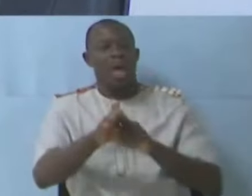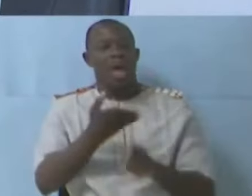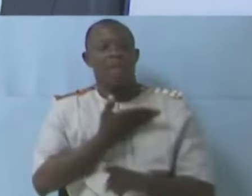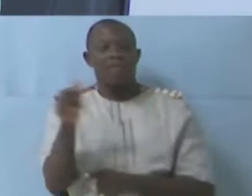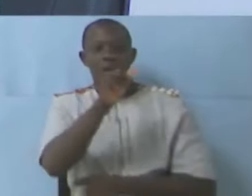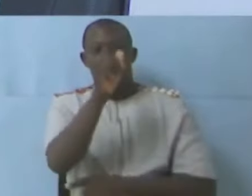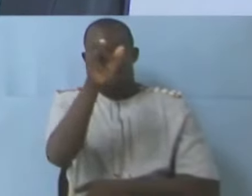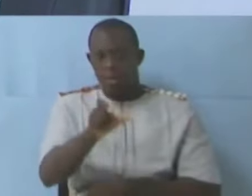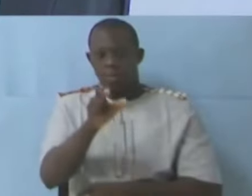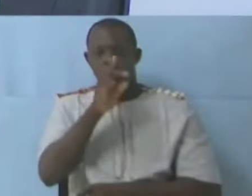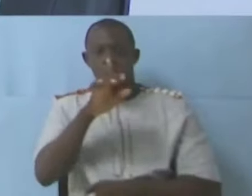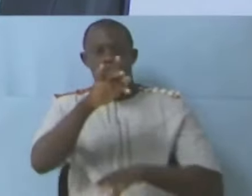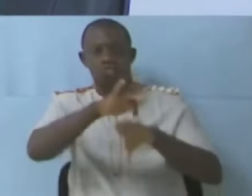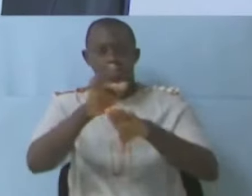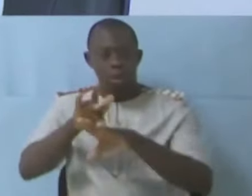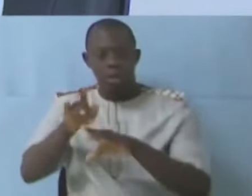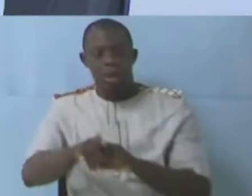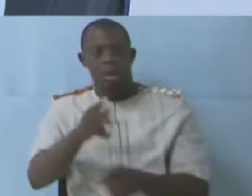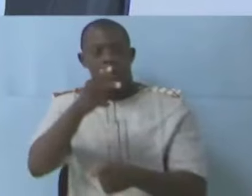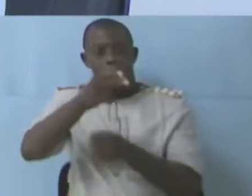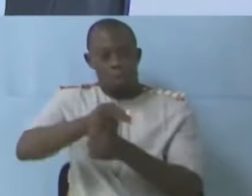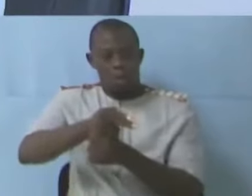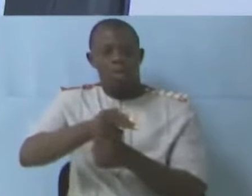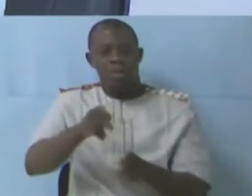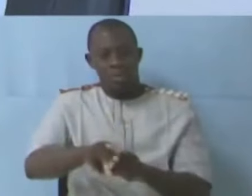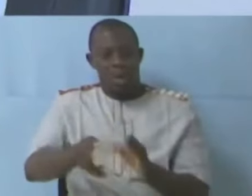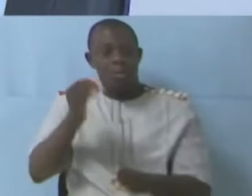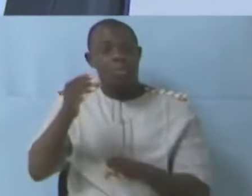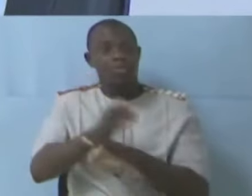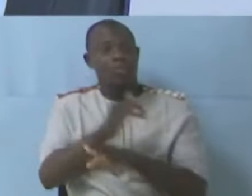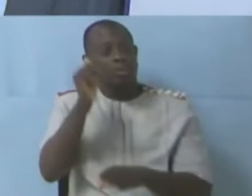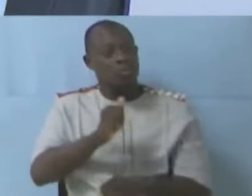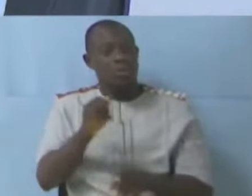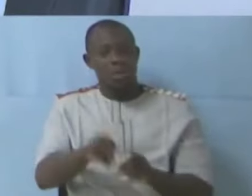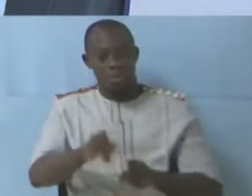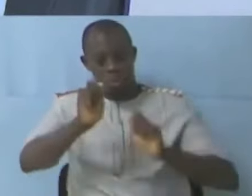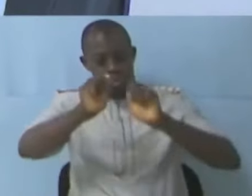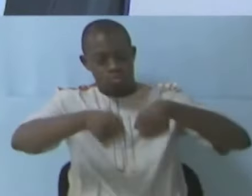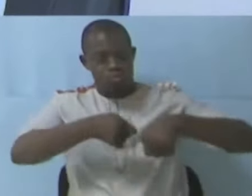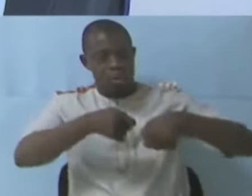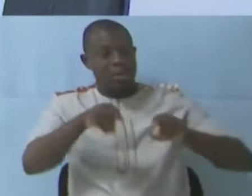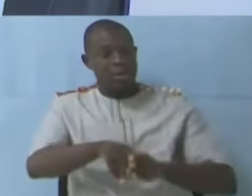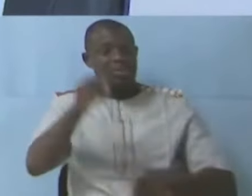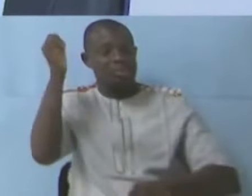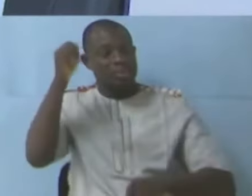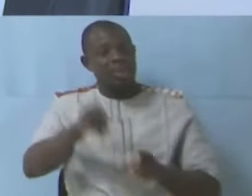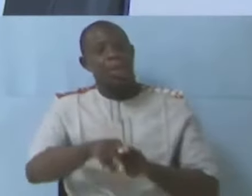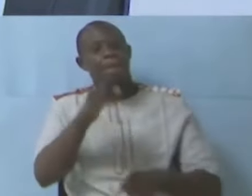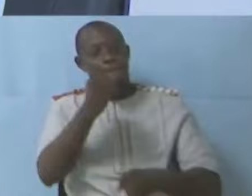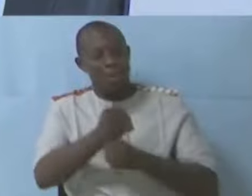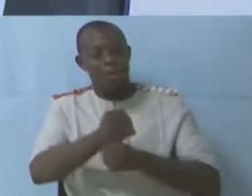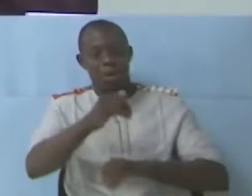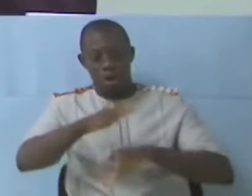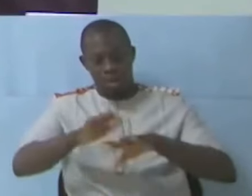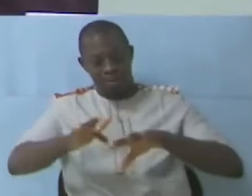bu ko gene ci len jël sen combat ci dur suma loxoy yeb pour mu toj. That's time where they use their combats and hit on